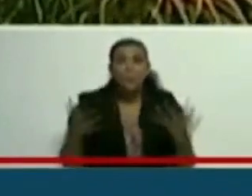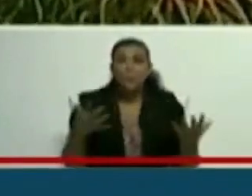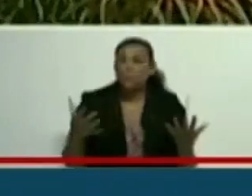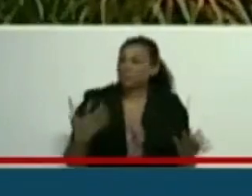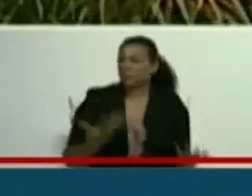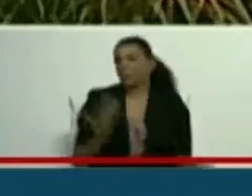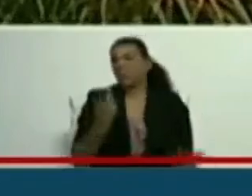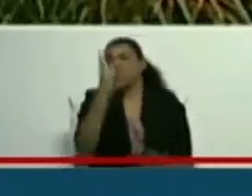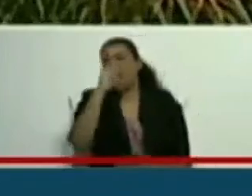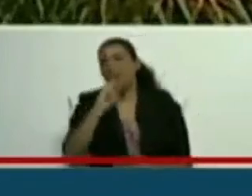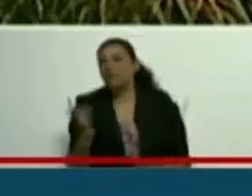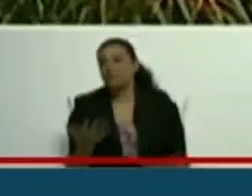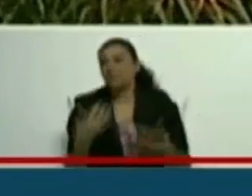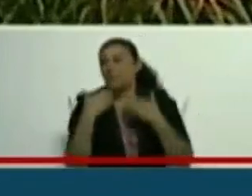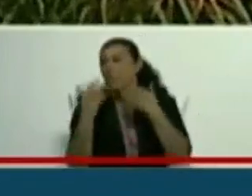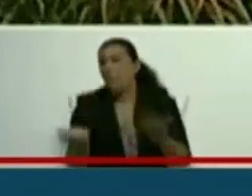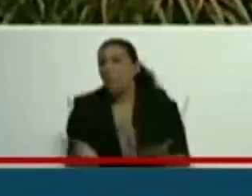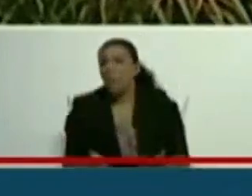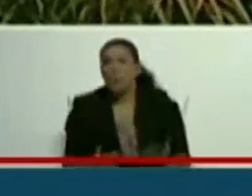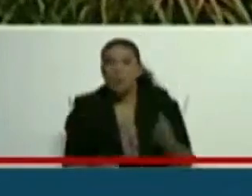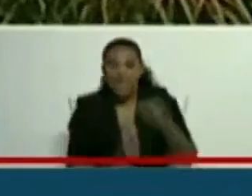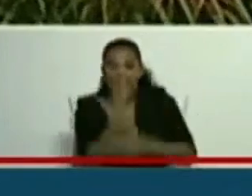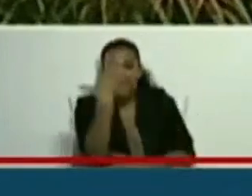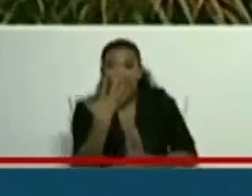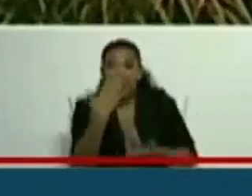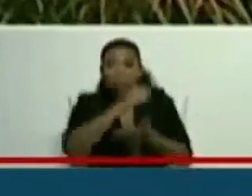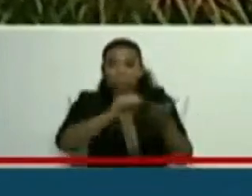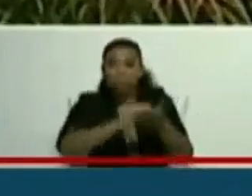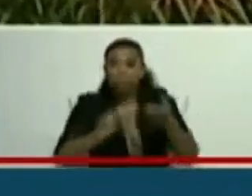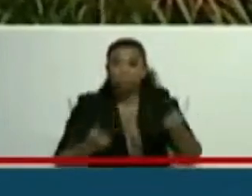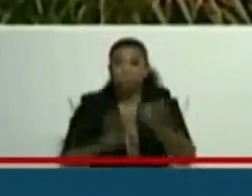A lot of you say that ALBA